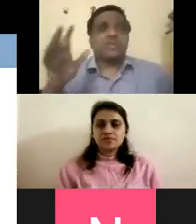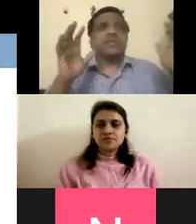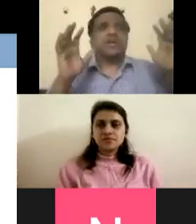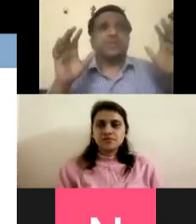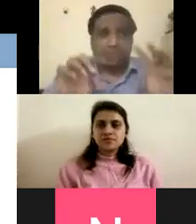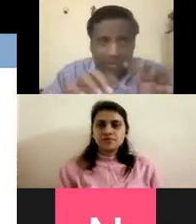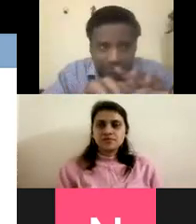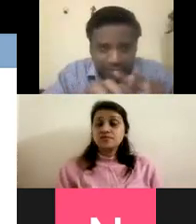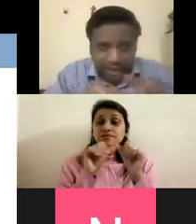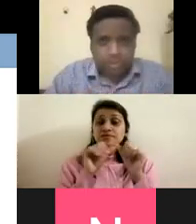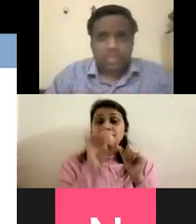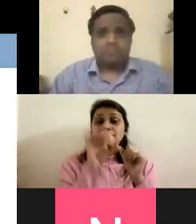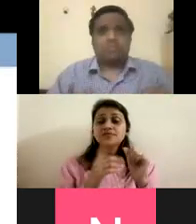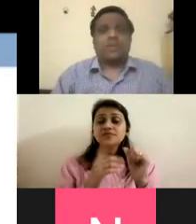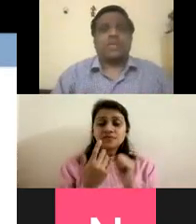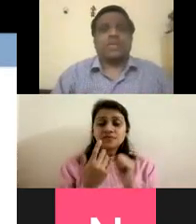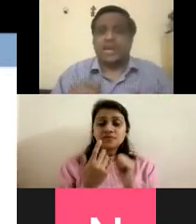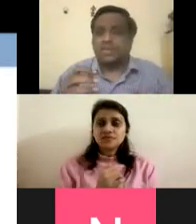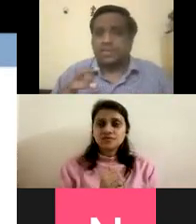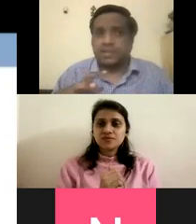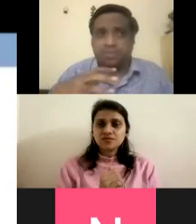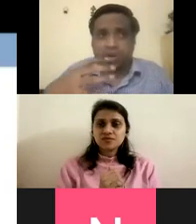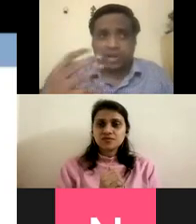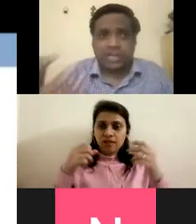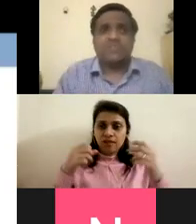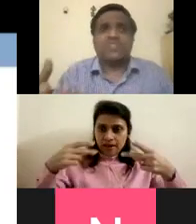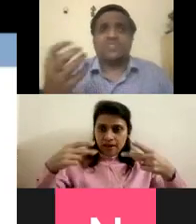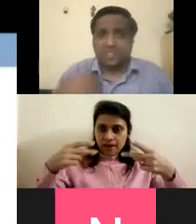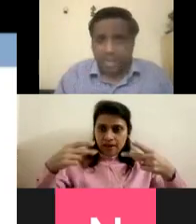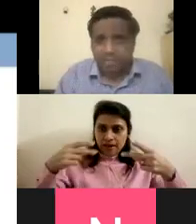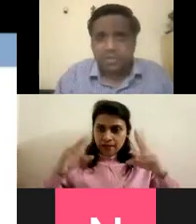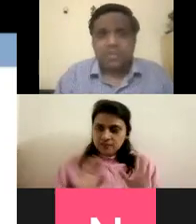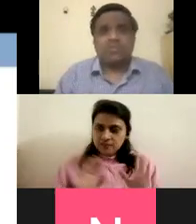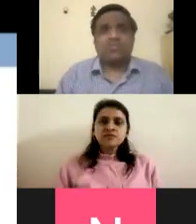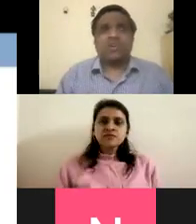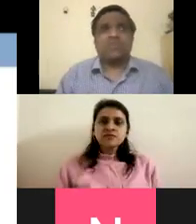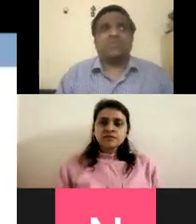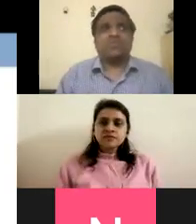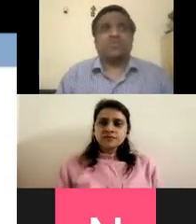has captioning. It has content which is described